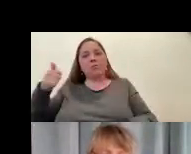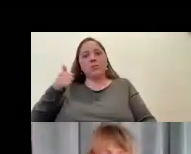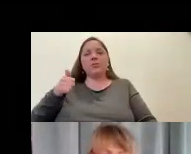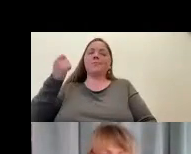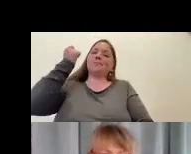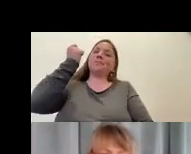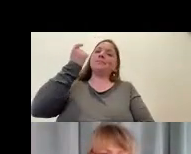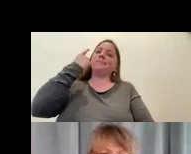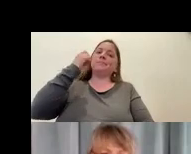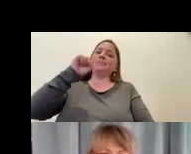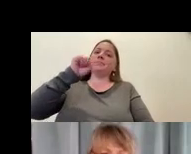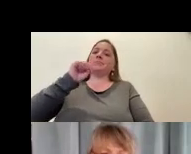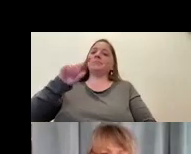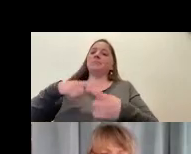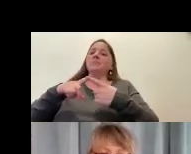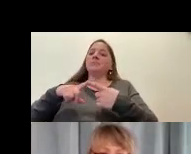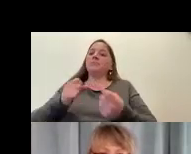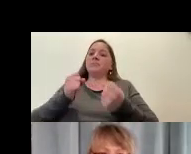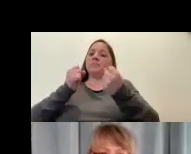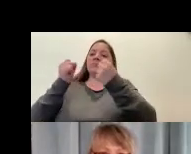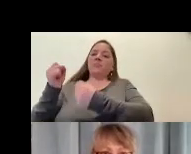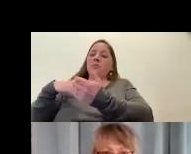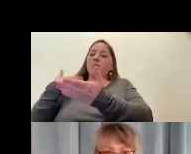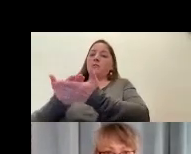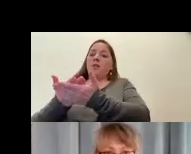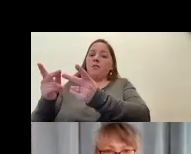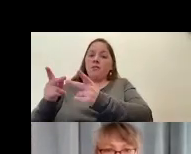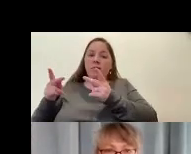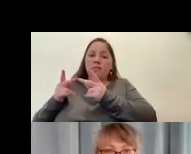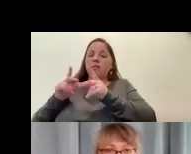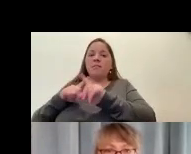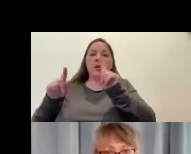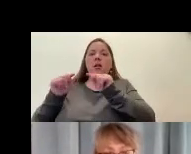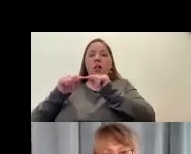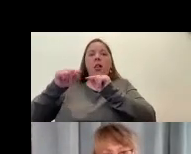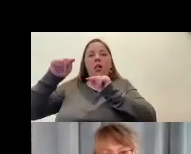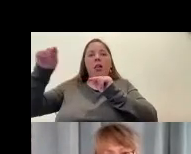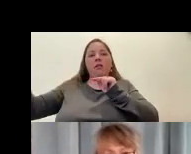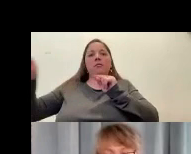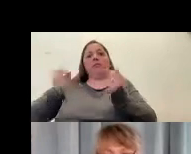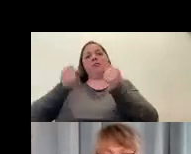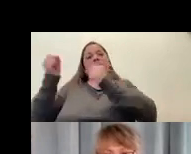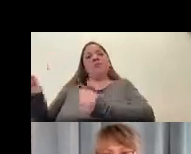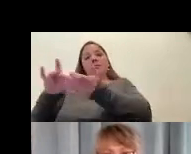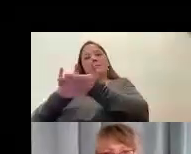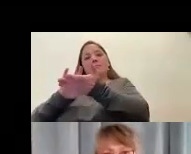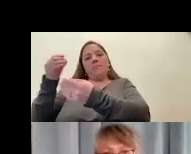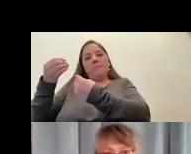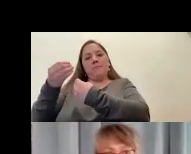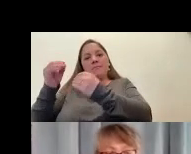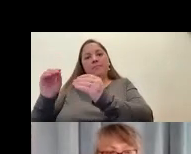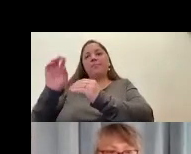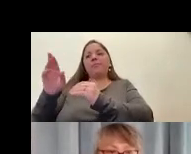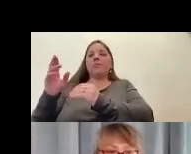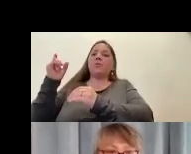Especially when they arrive to the destination and from there they still have a journey at a medical office or even at the